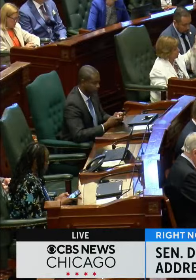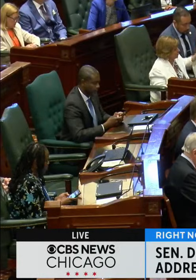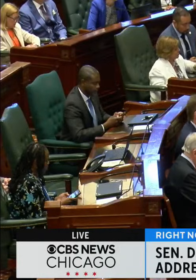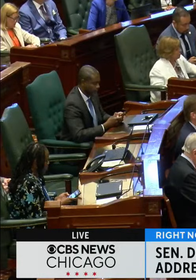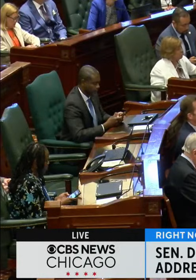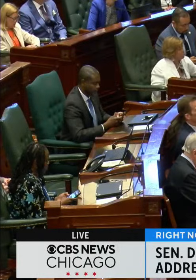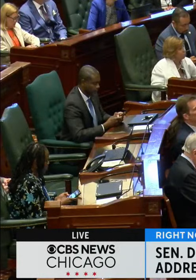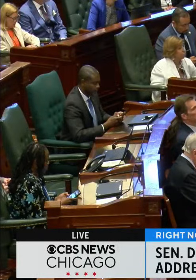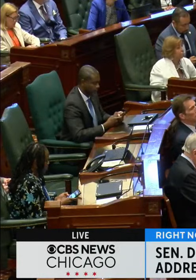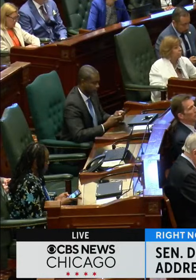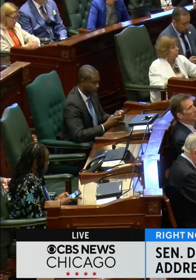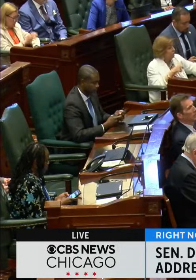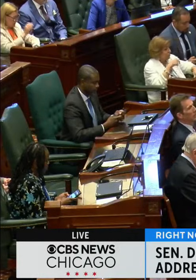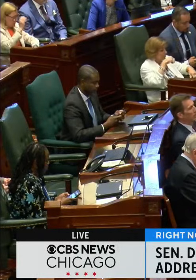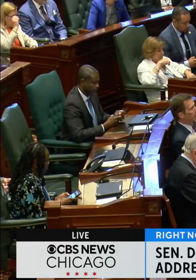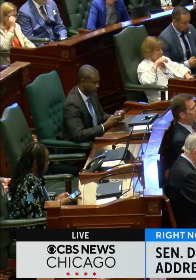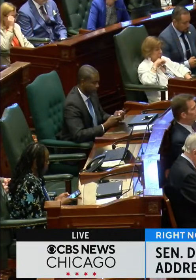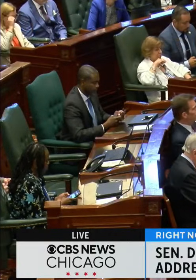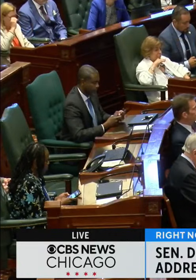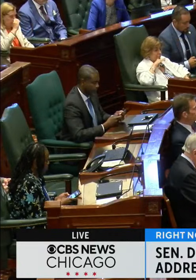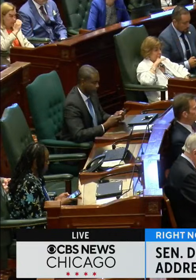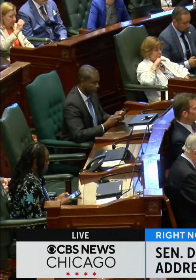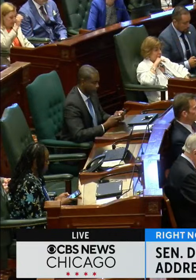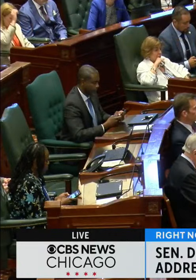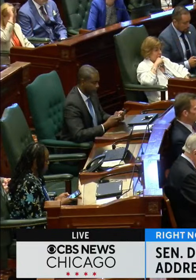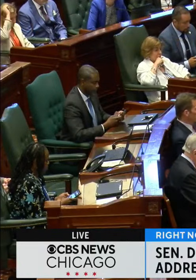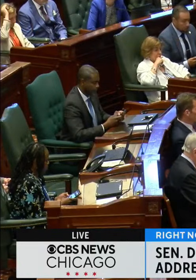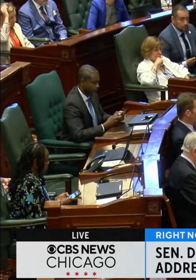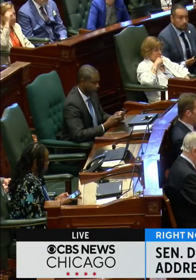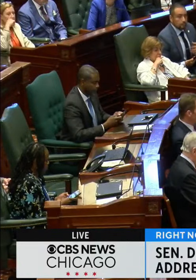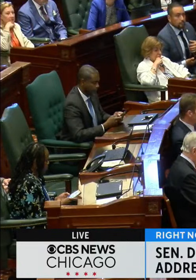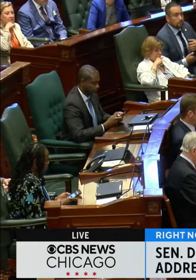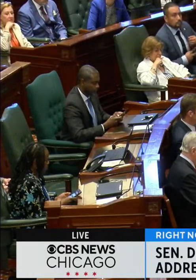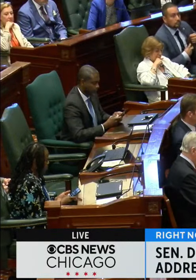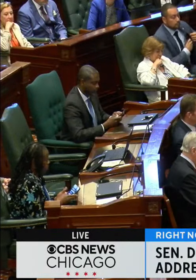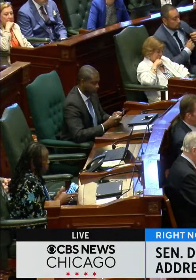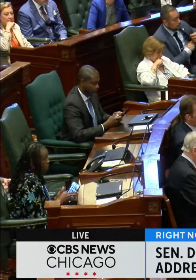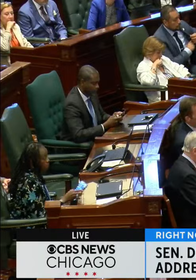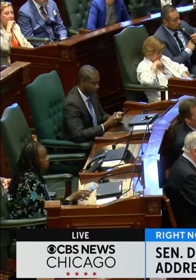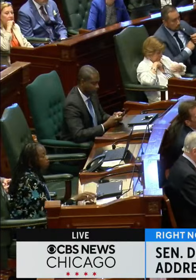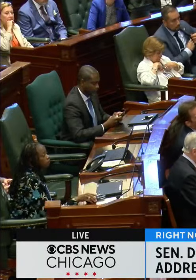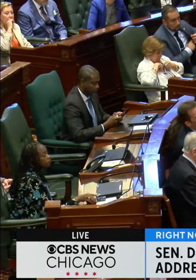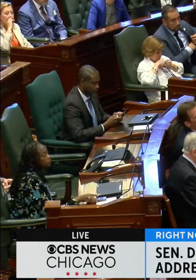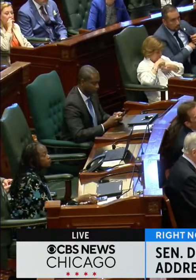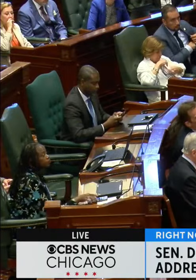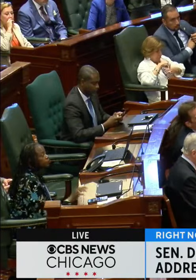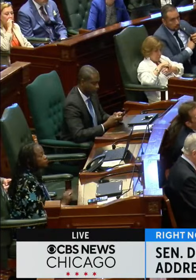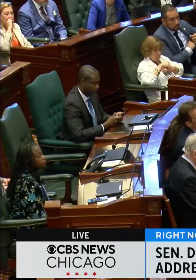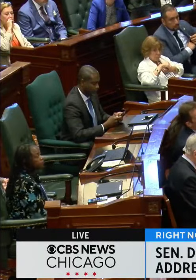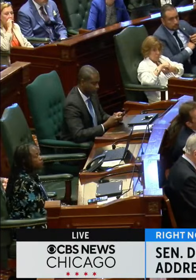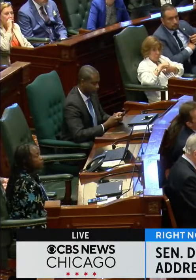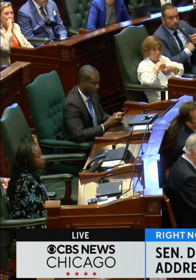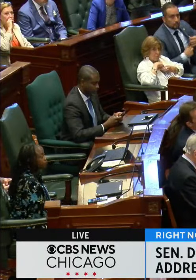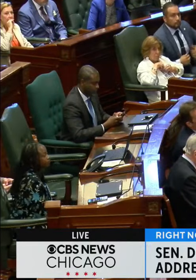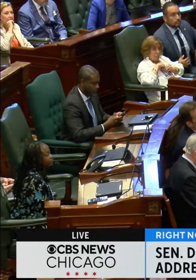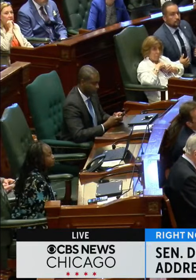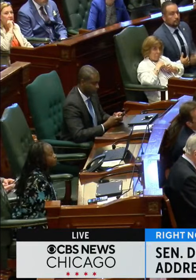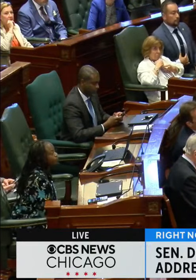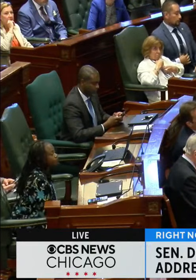an associate professor at Southern Illinois University School of Medicine from 1978 to